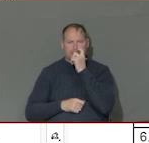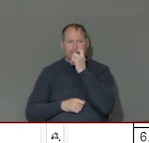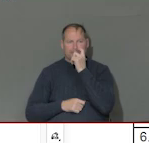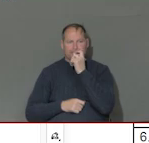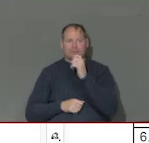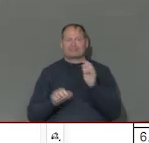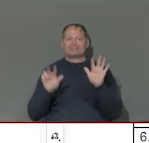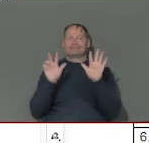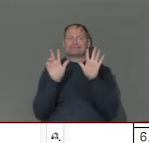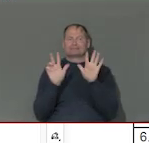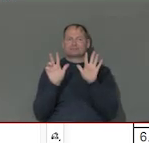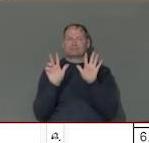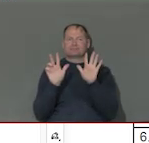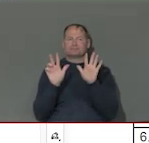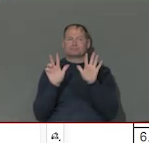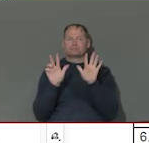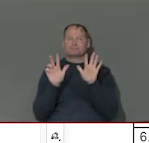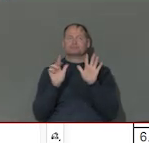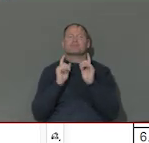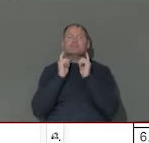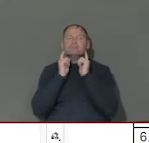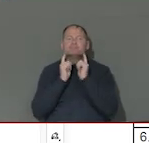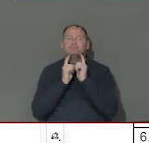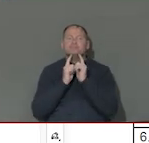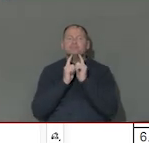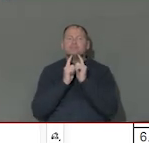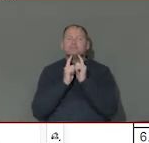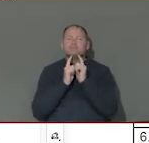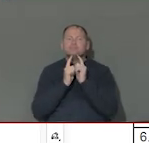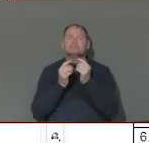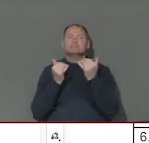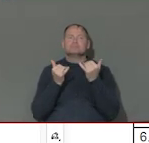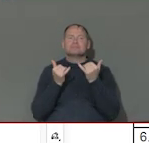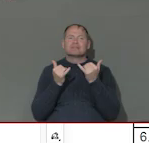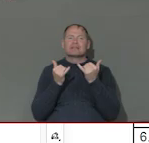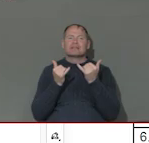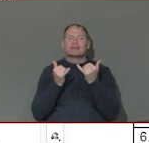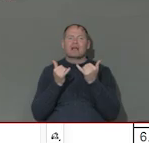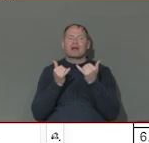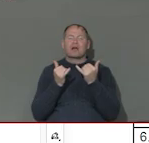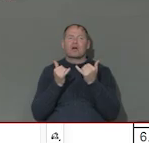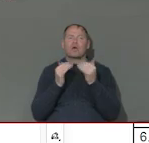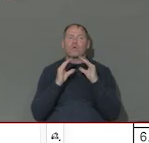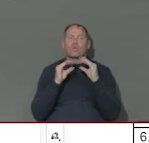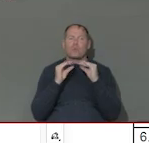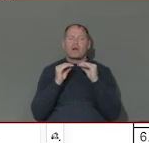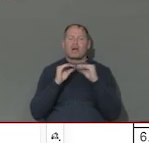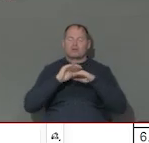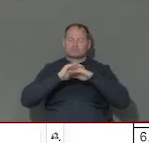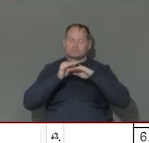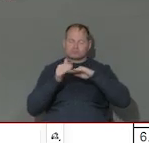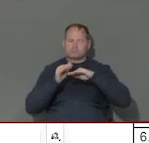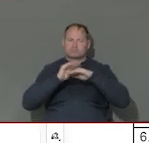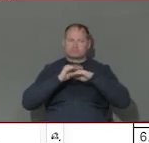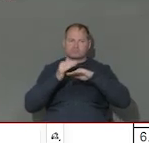Then the 8th one, the jaws with the teeth on are gentle or round or curved, or they